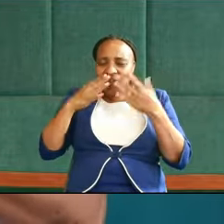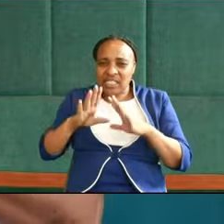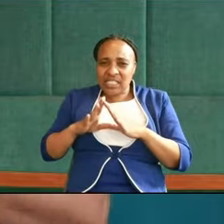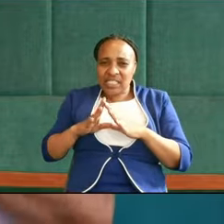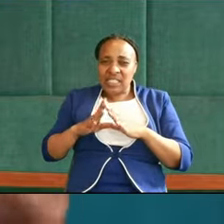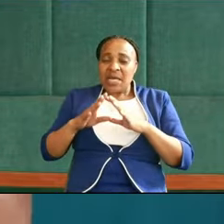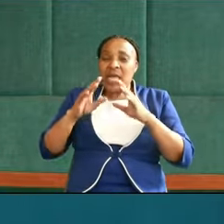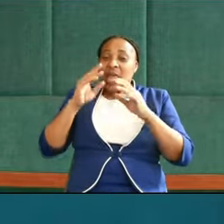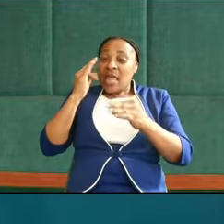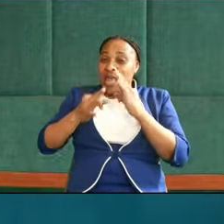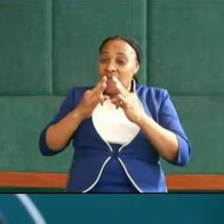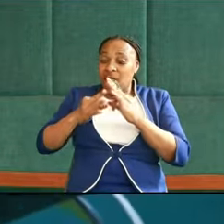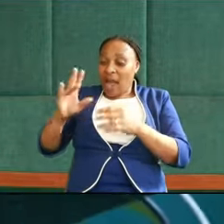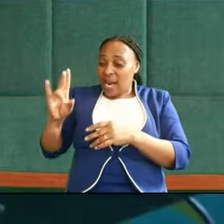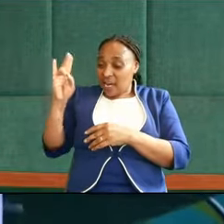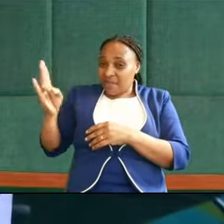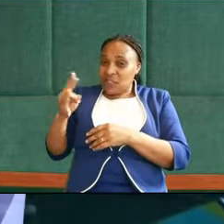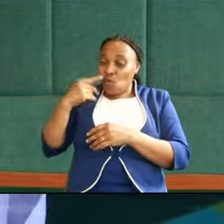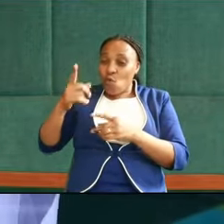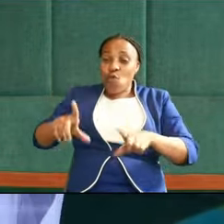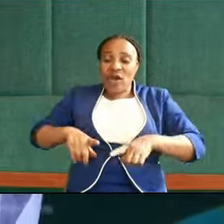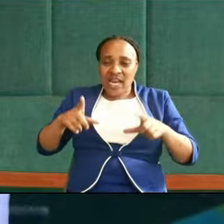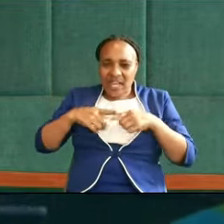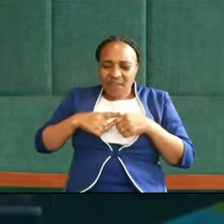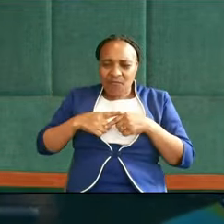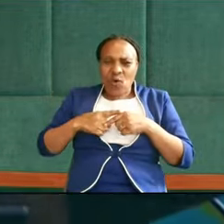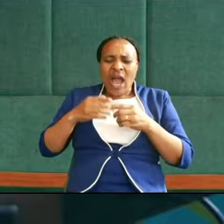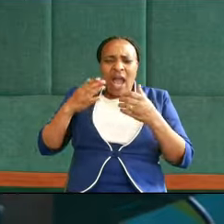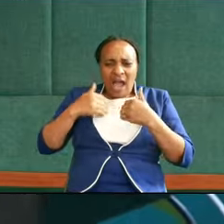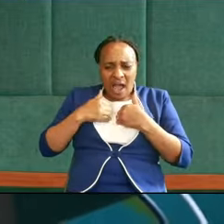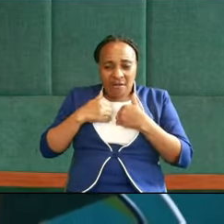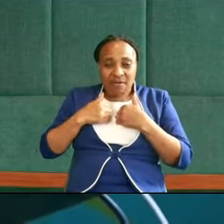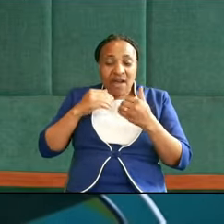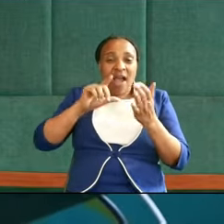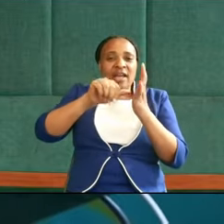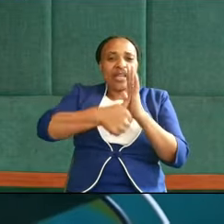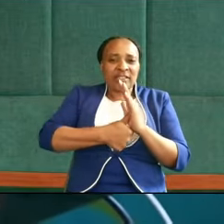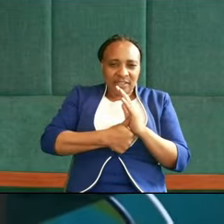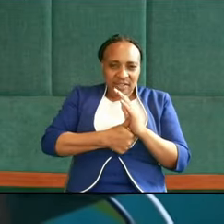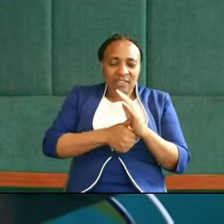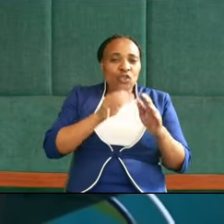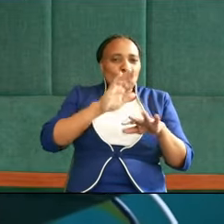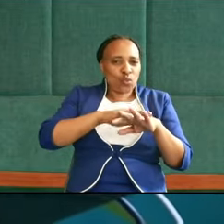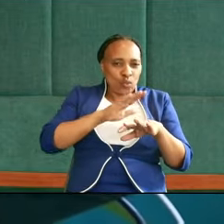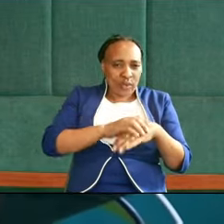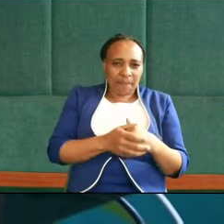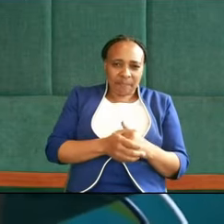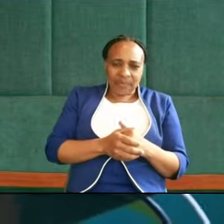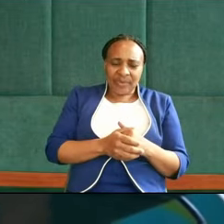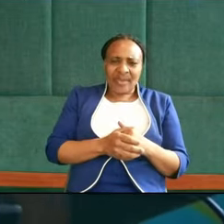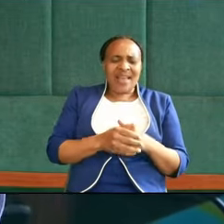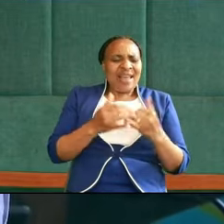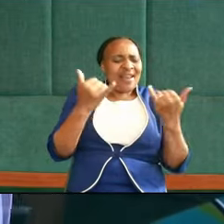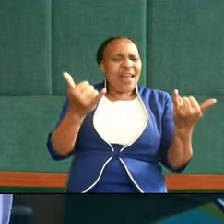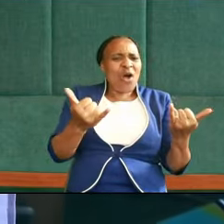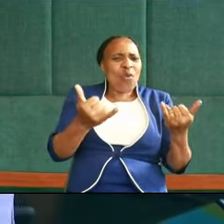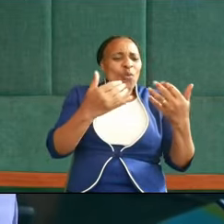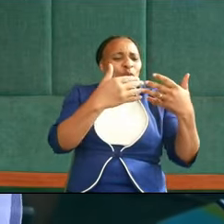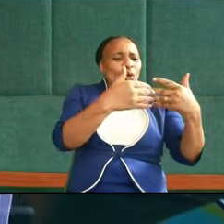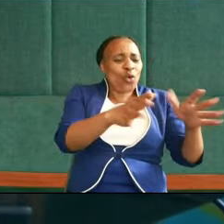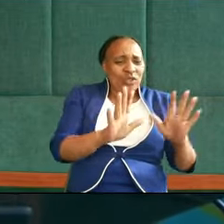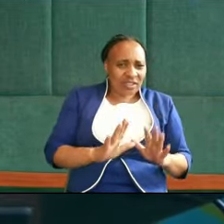of Adventists will ever have any identity whatsoever. We have lost